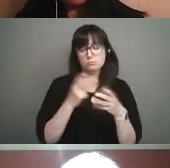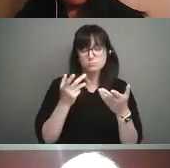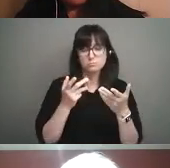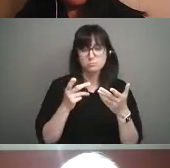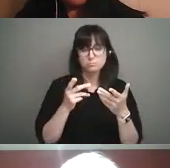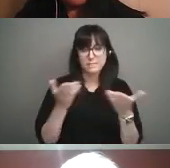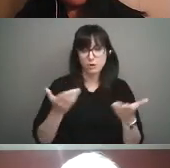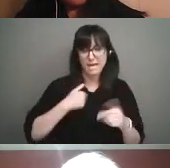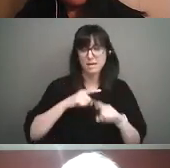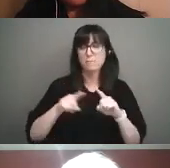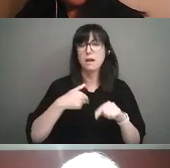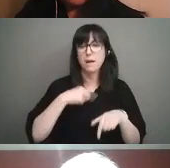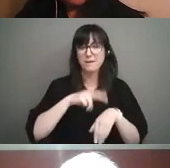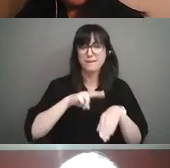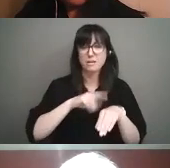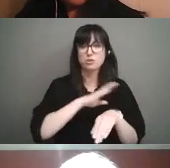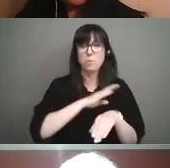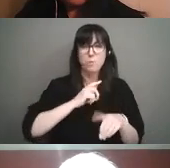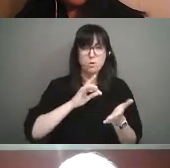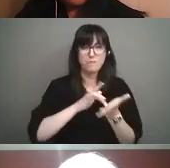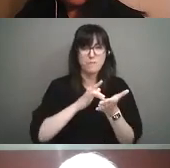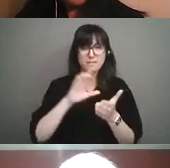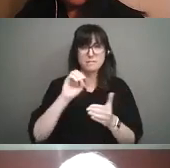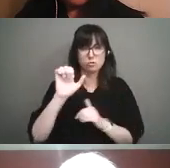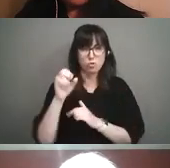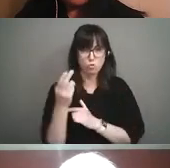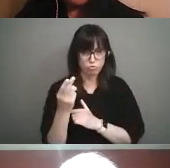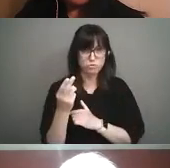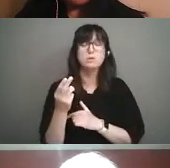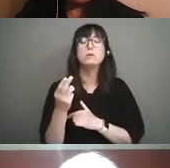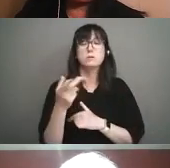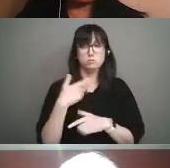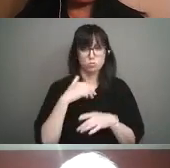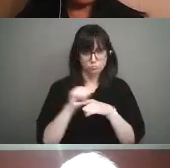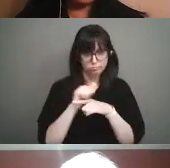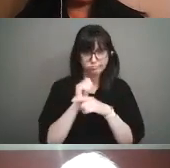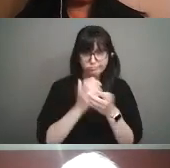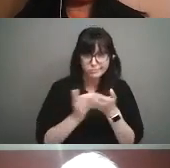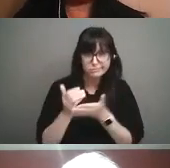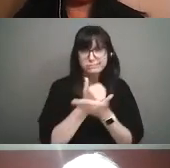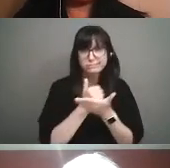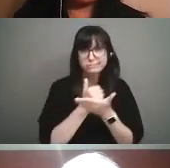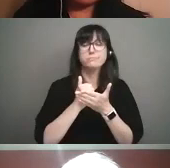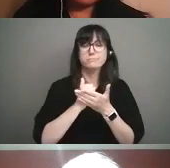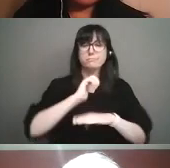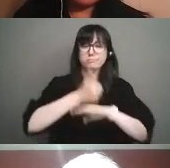Canada, certified board of medicine coach. So I've taken those skills and compiled it for volunteer training.